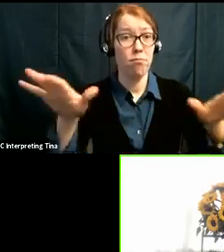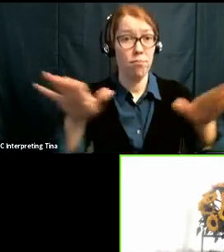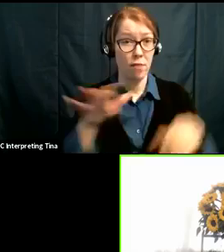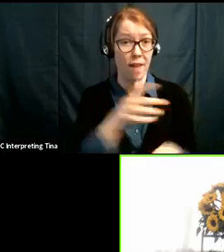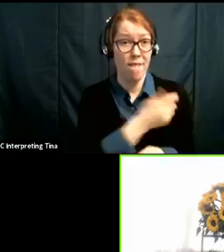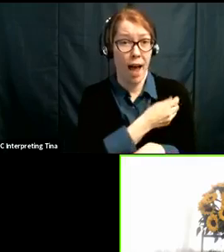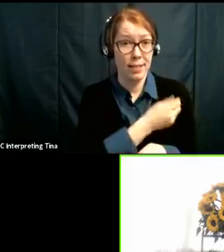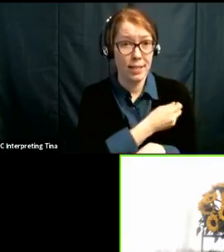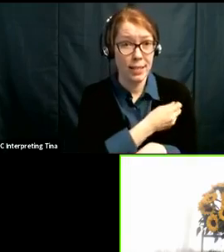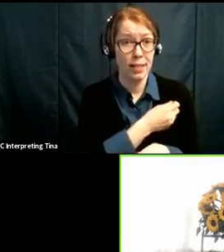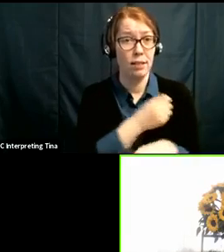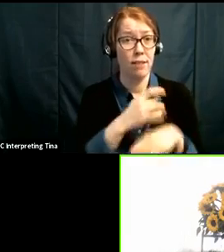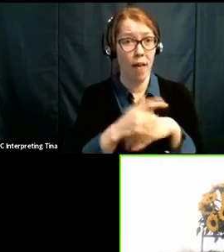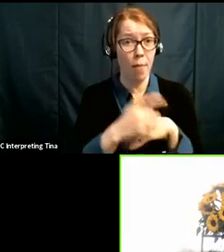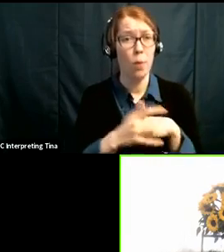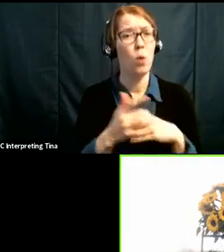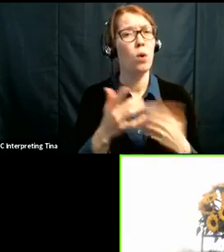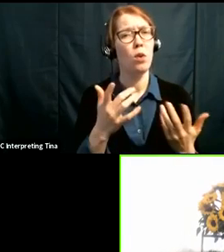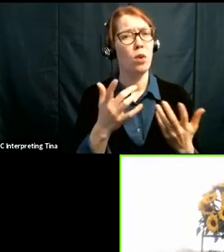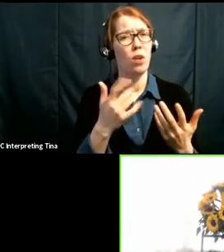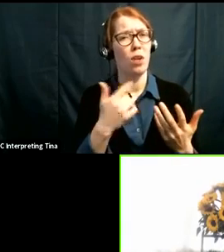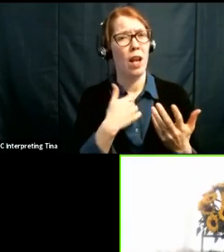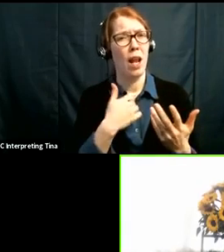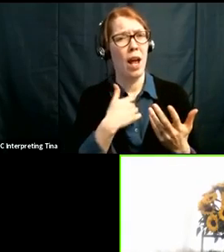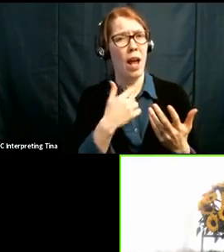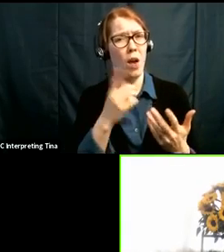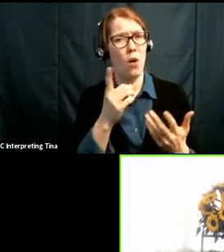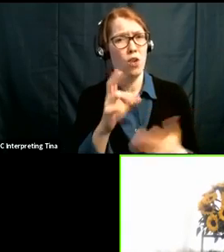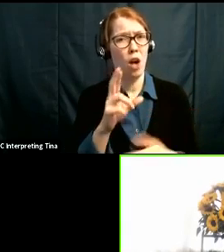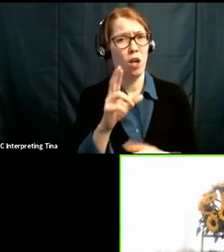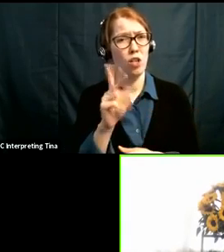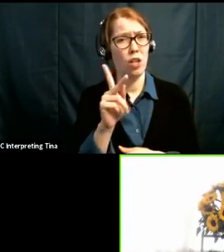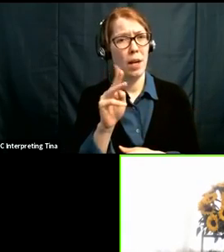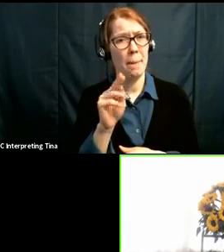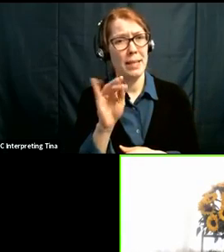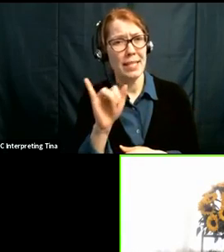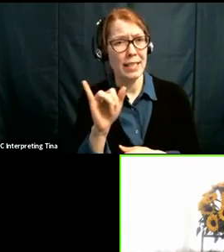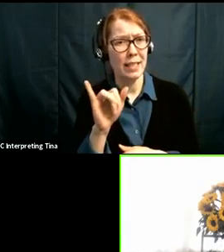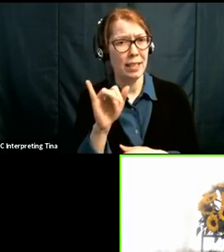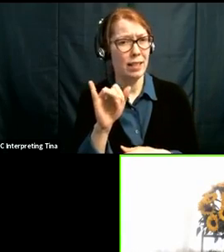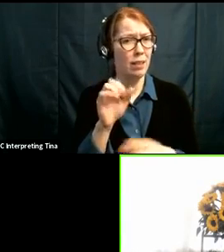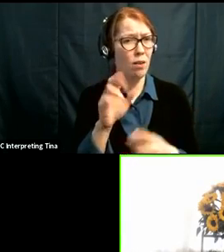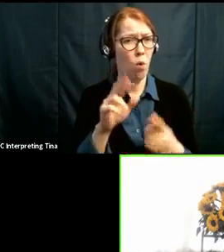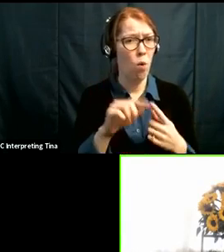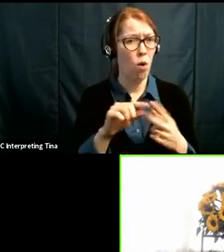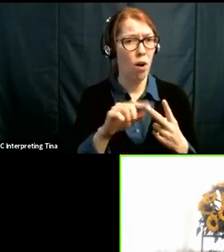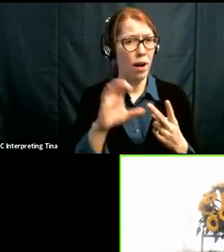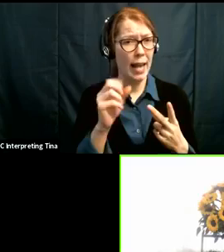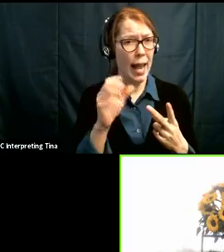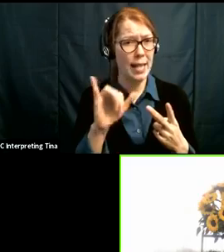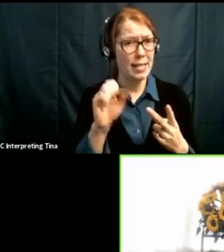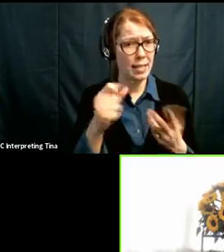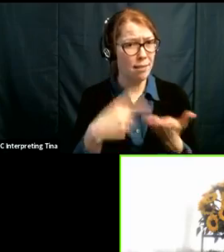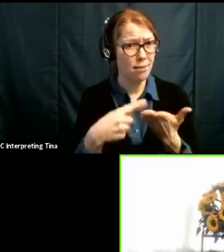I would just maybe Dr. Kaminsky or Dr. Casey could address that,